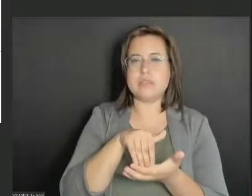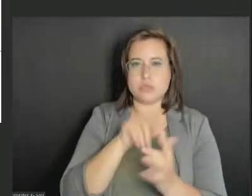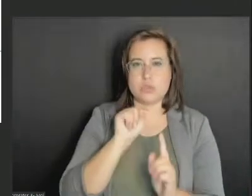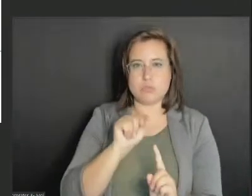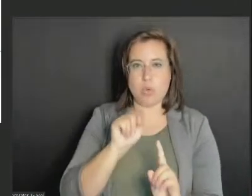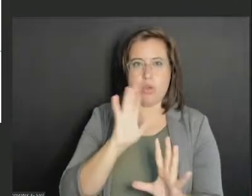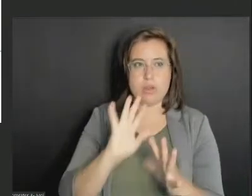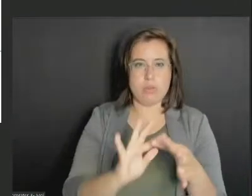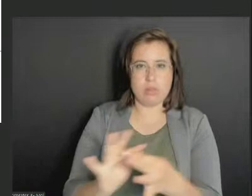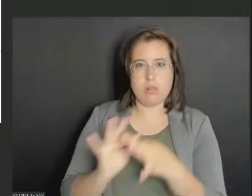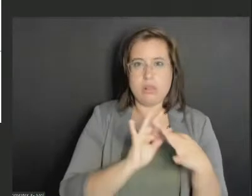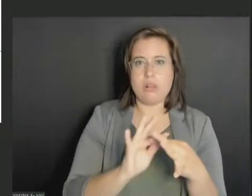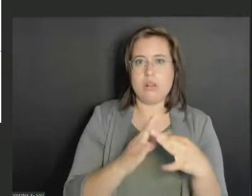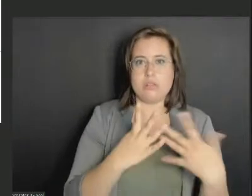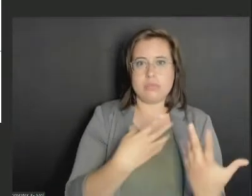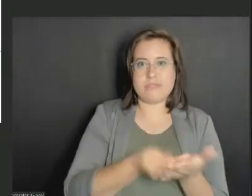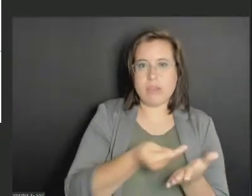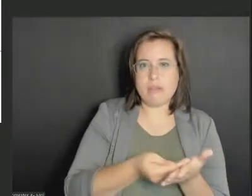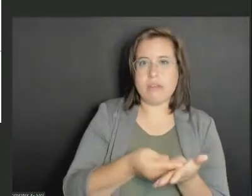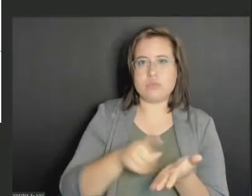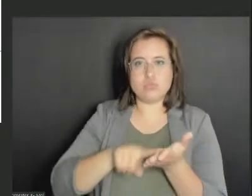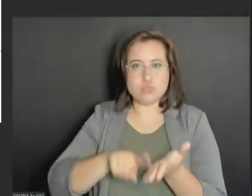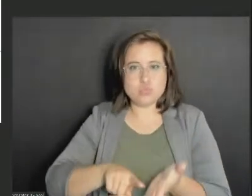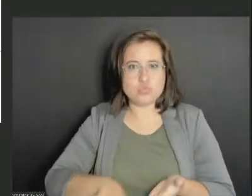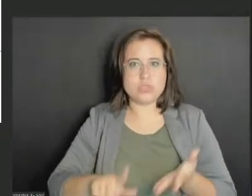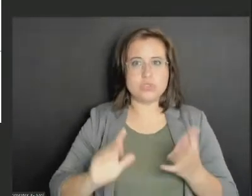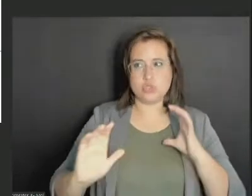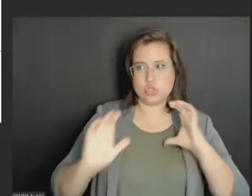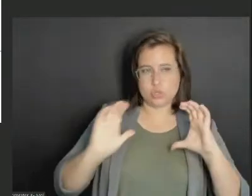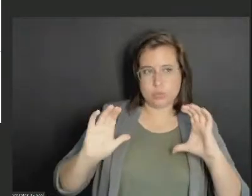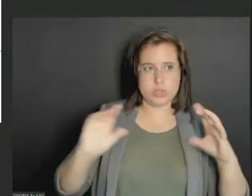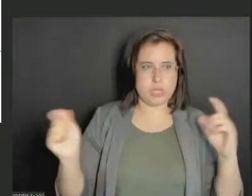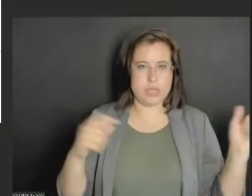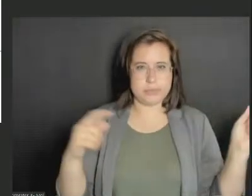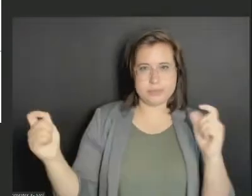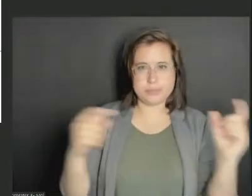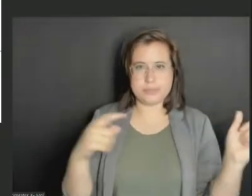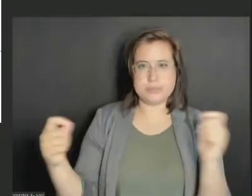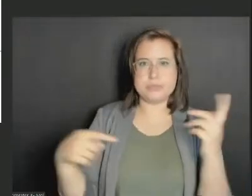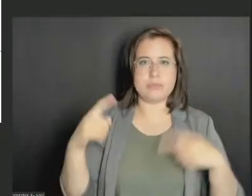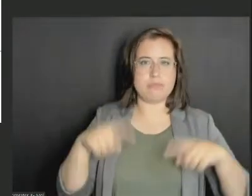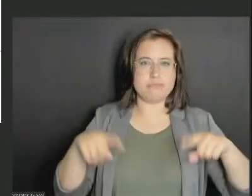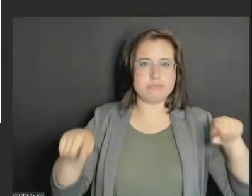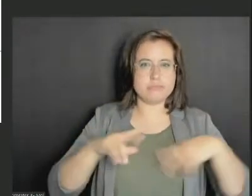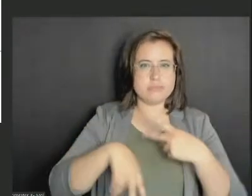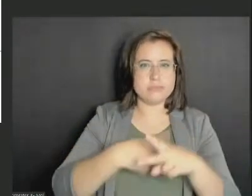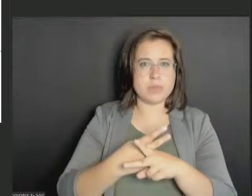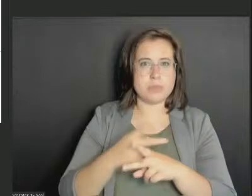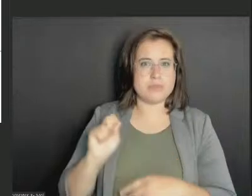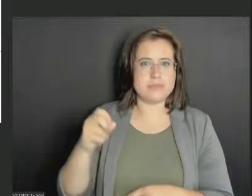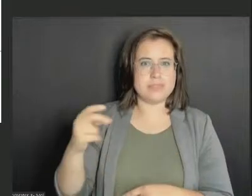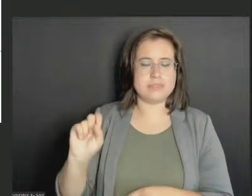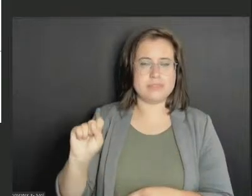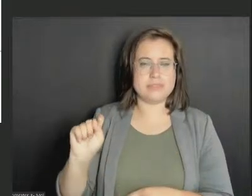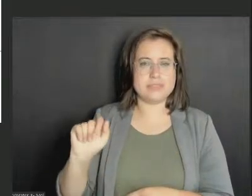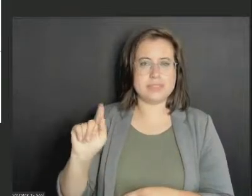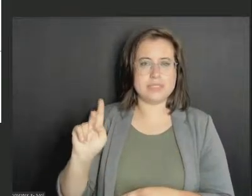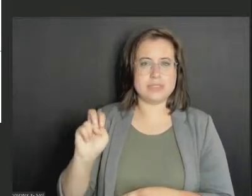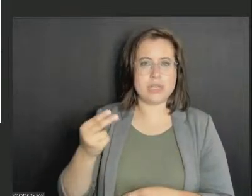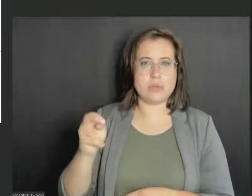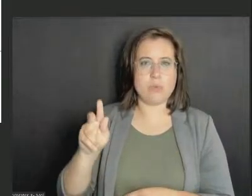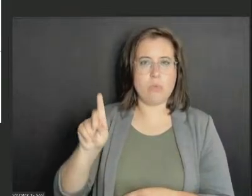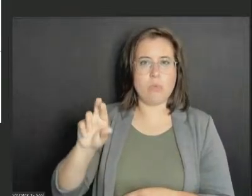fund, research, and communicate with a variety of stakeholders in order to leverage